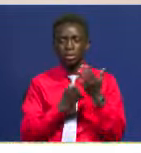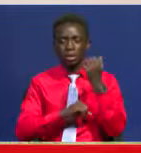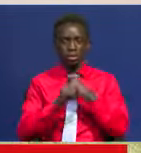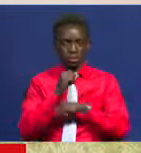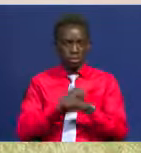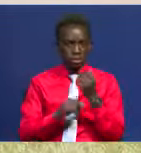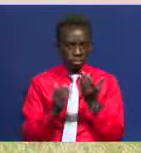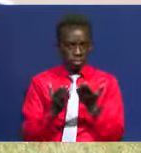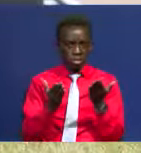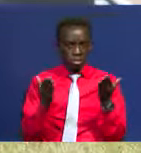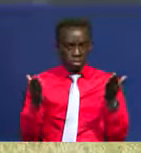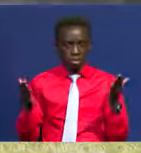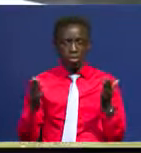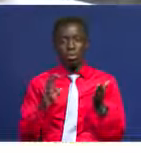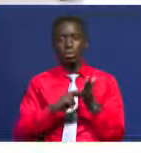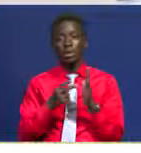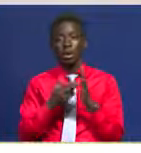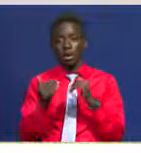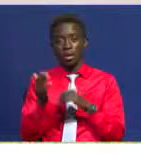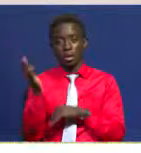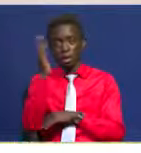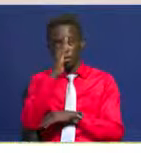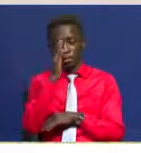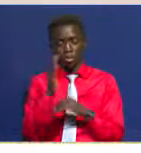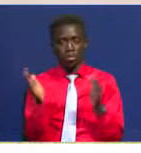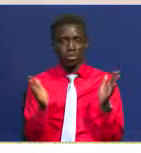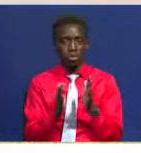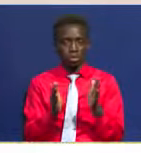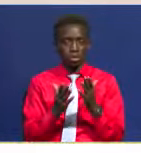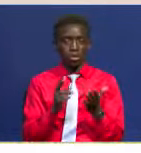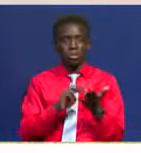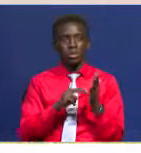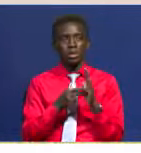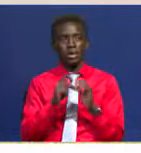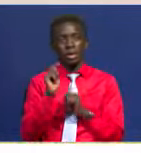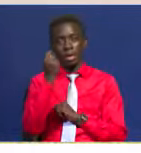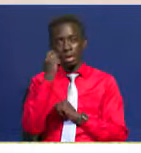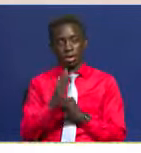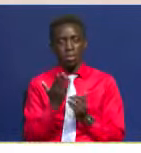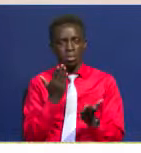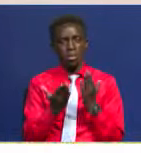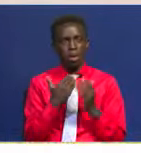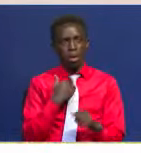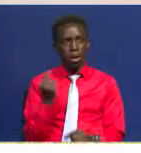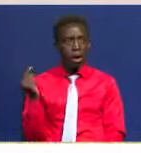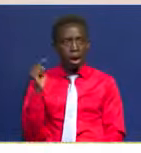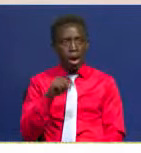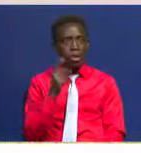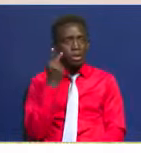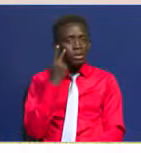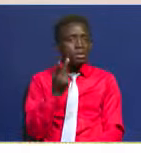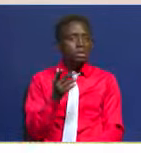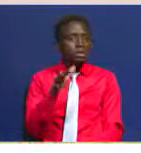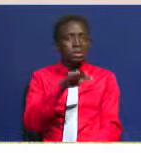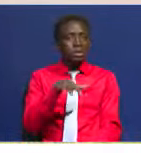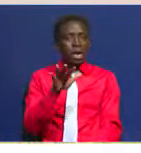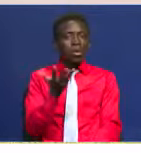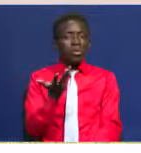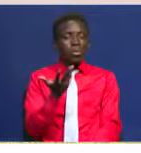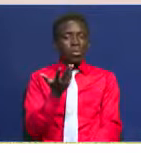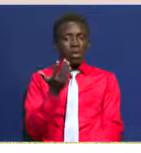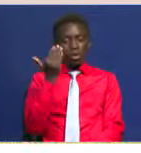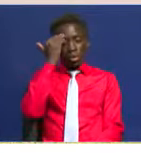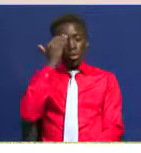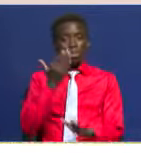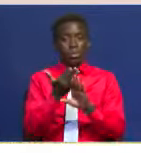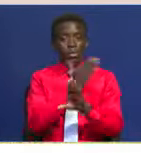getting to the afternoon, and therefore probably Kenyans will probably want to come and check out the area, because probably there was some